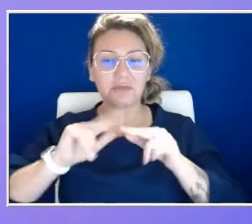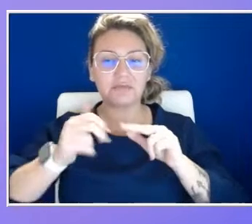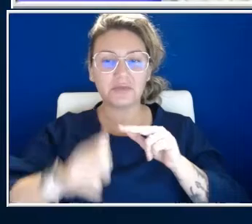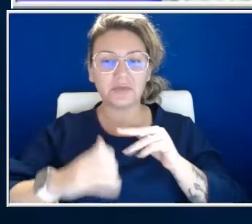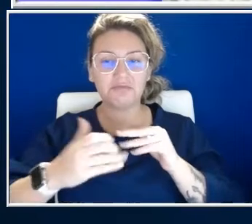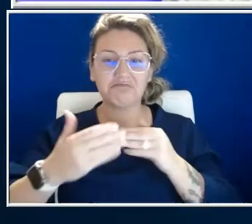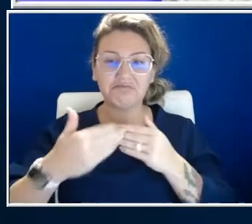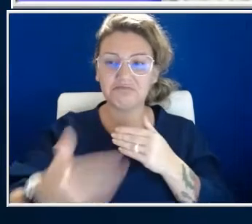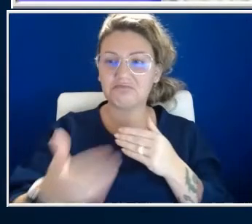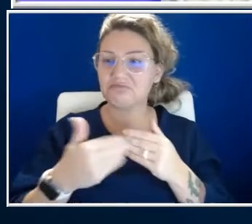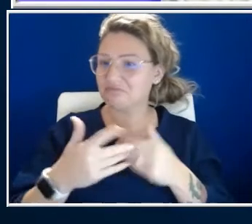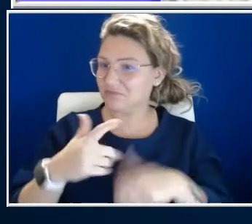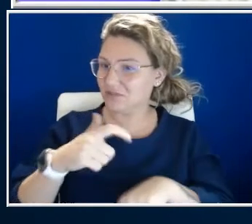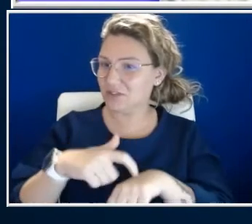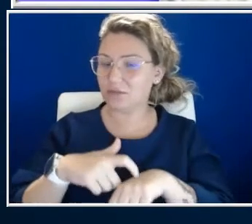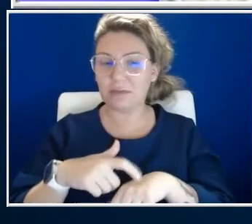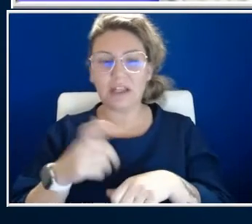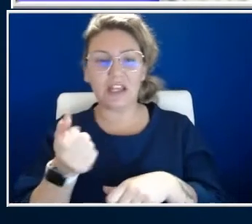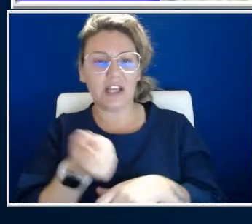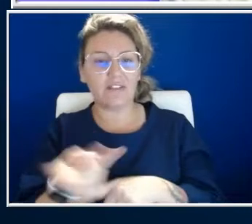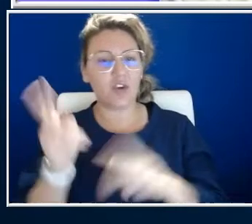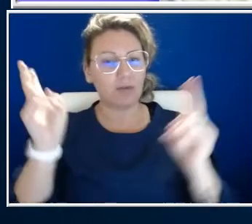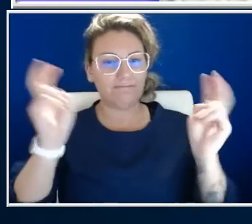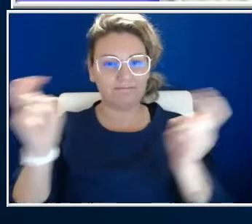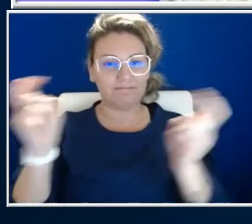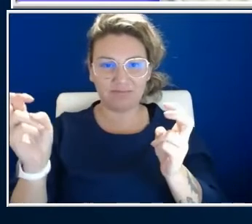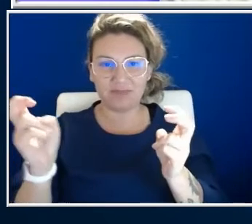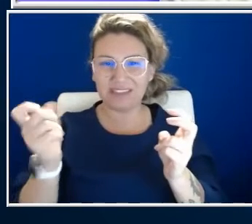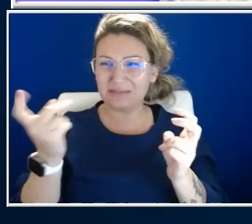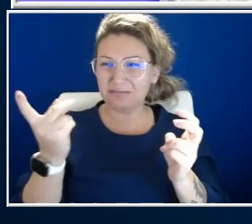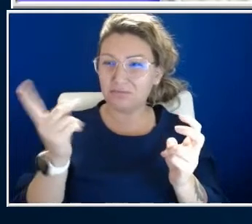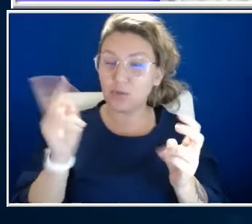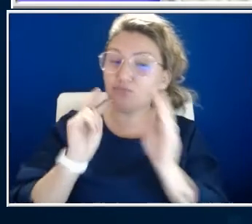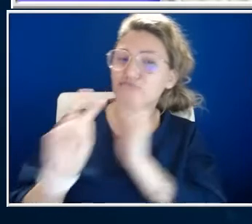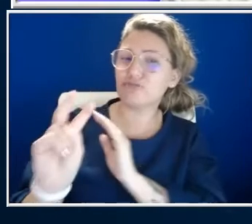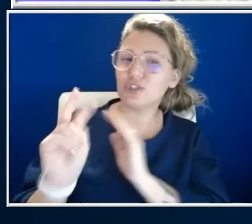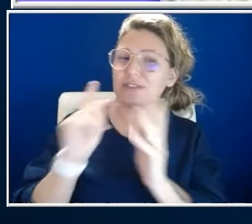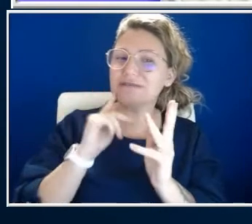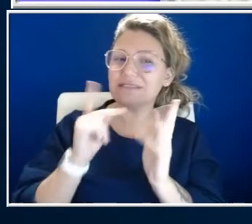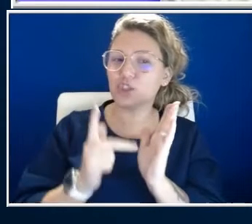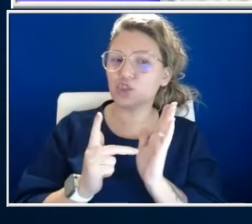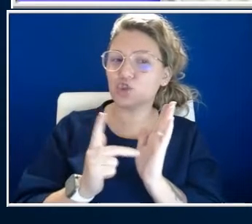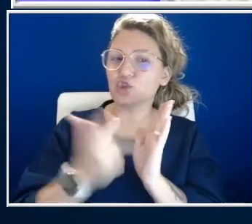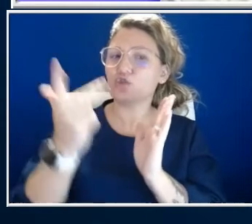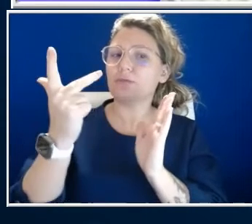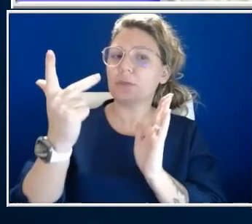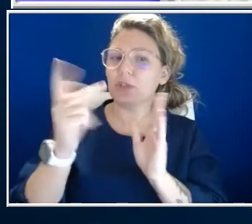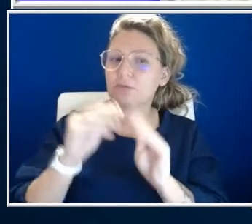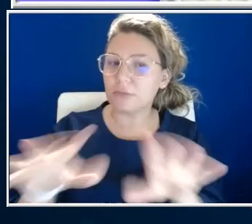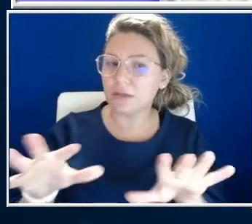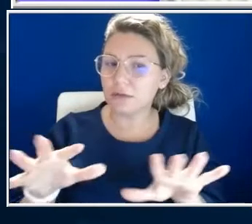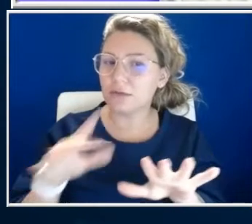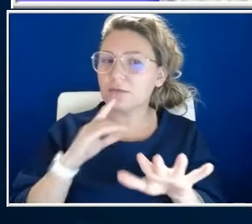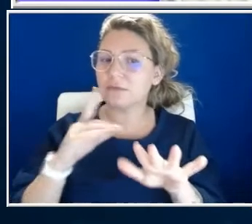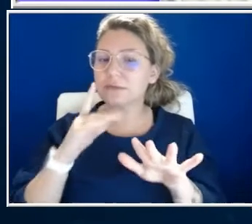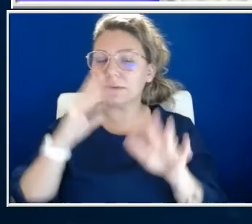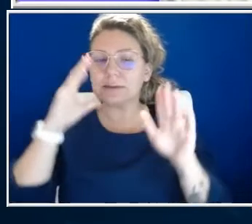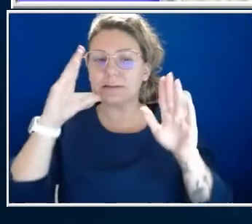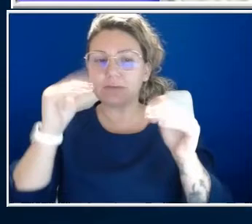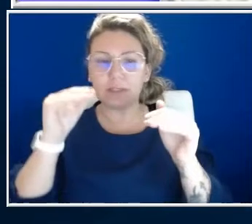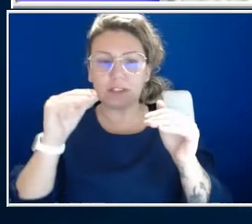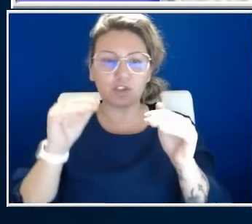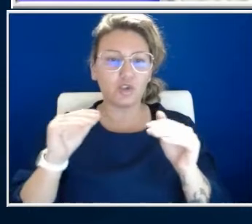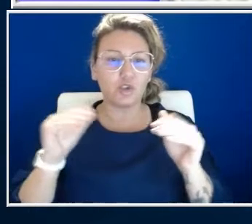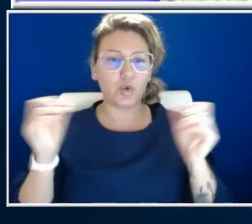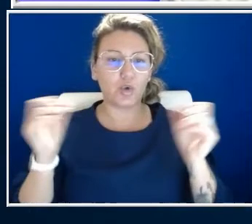time being. Okay, couple headlines real quick. Some are predicting what's being called a triple-demic, expecting a winter rise in COVID, added